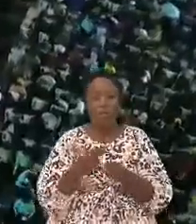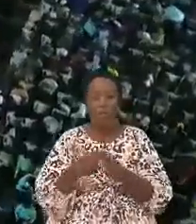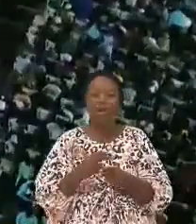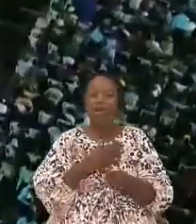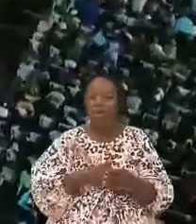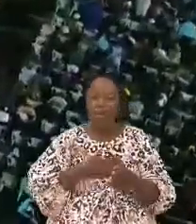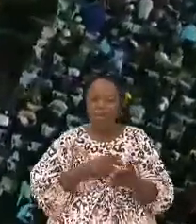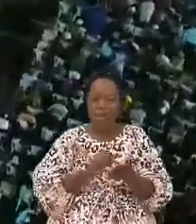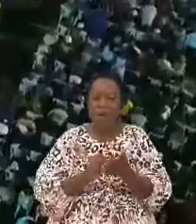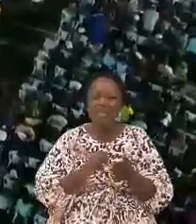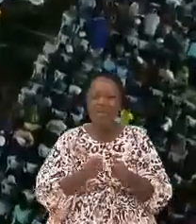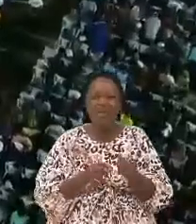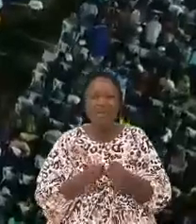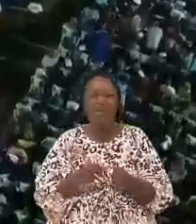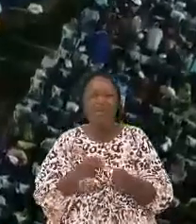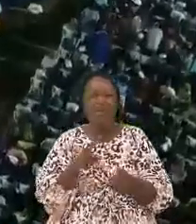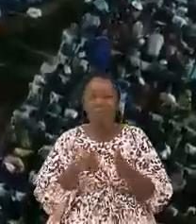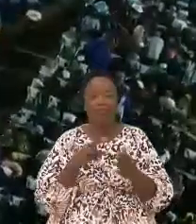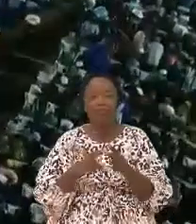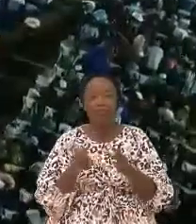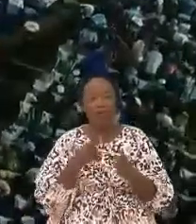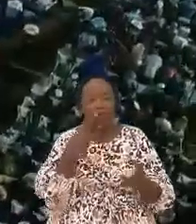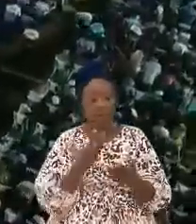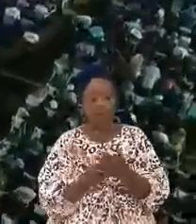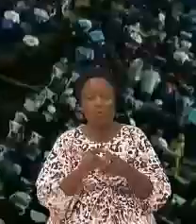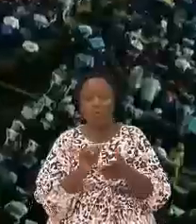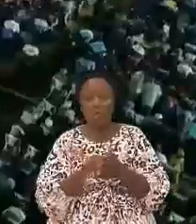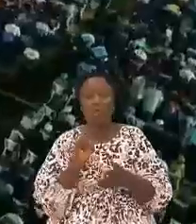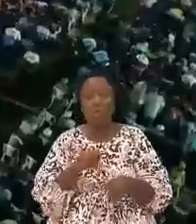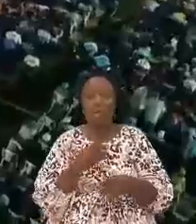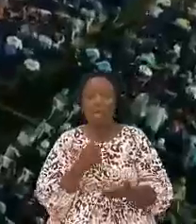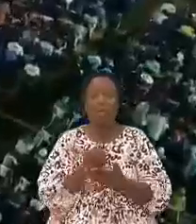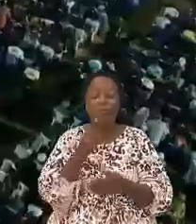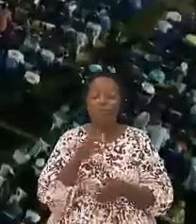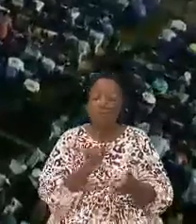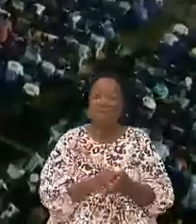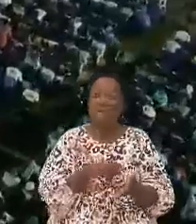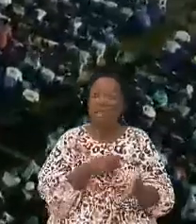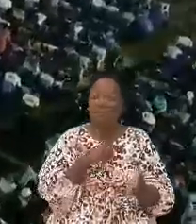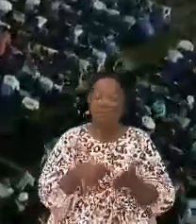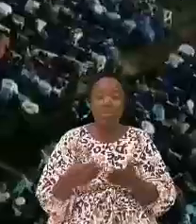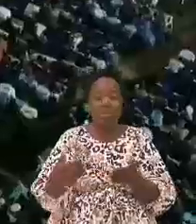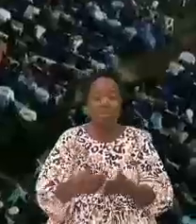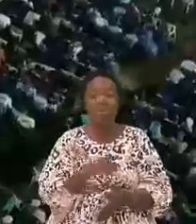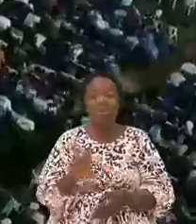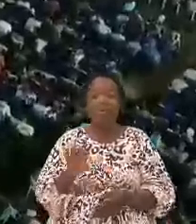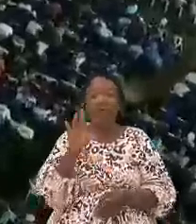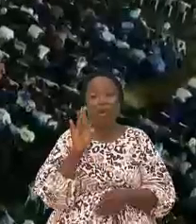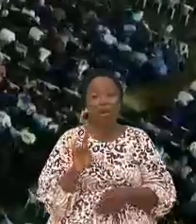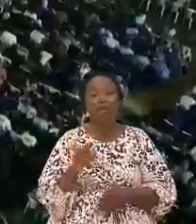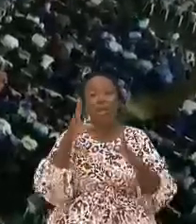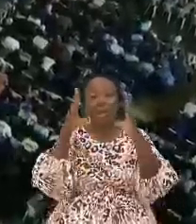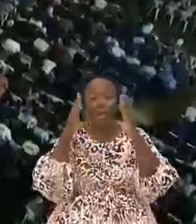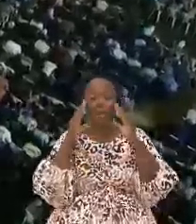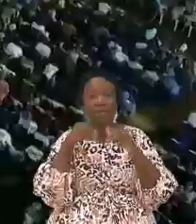to fill. Fill the correct information. It's for us to be able to help you so that